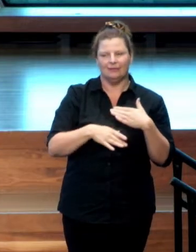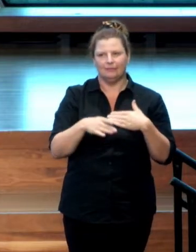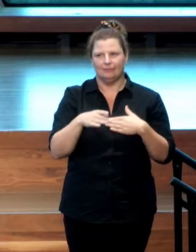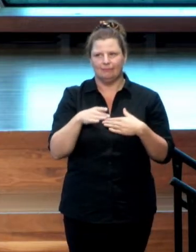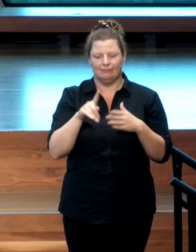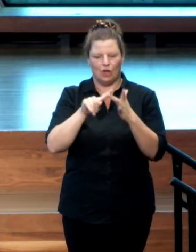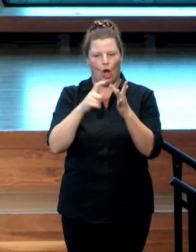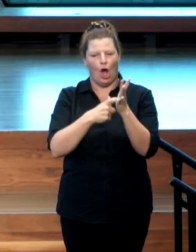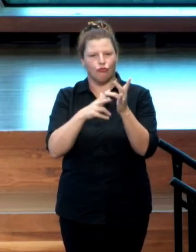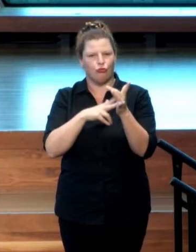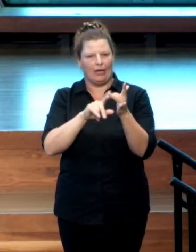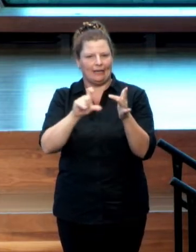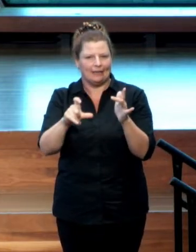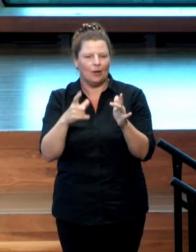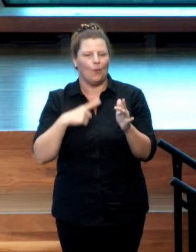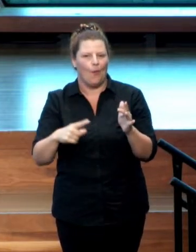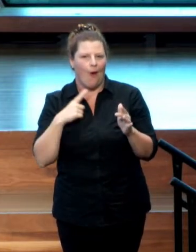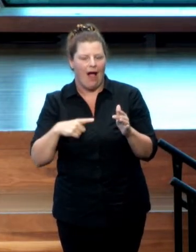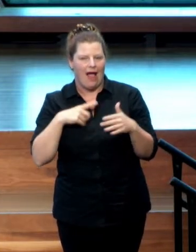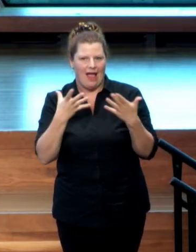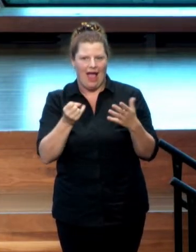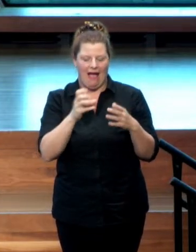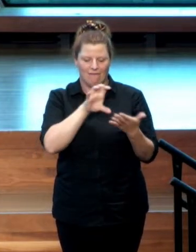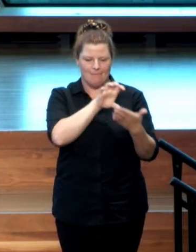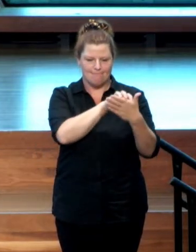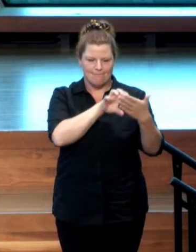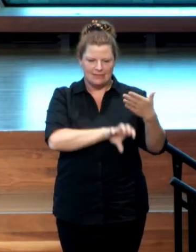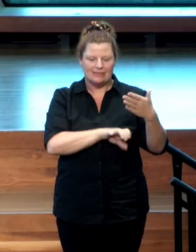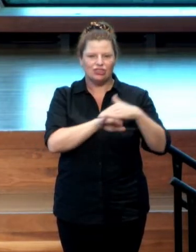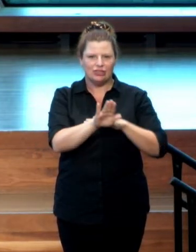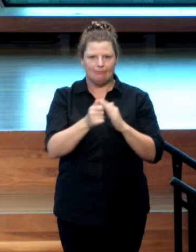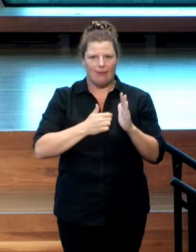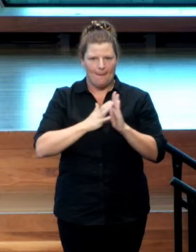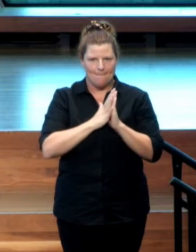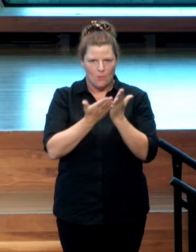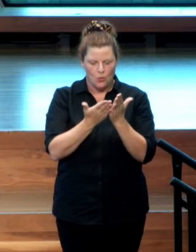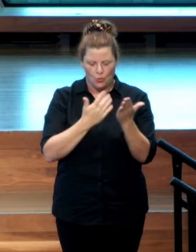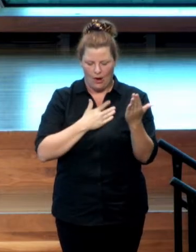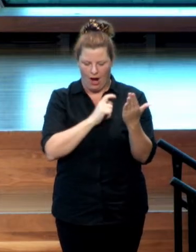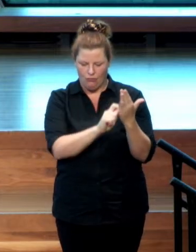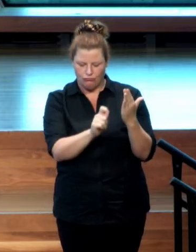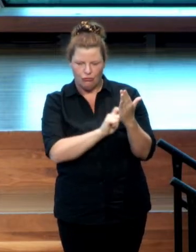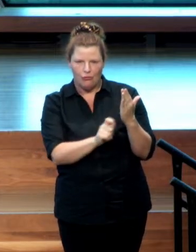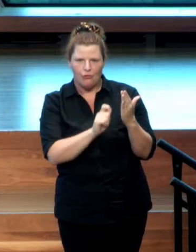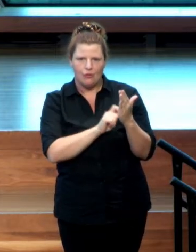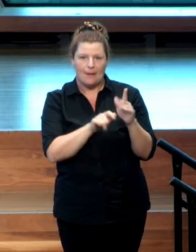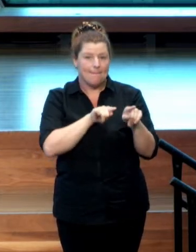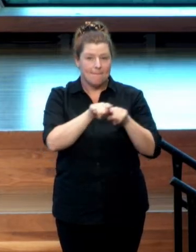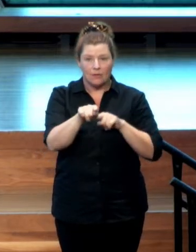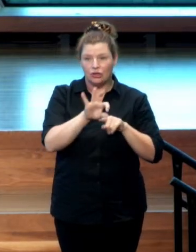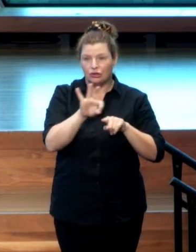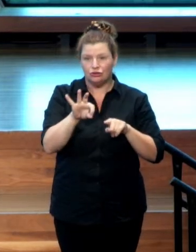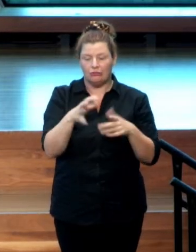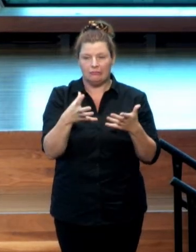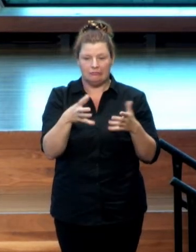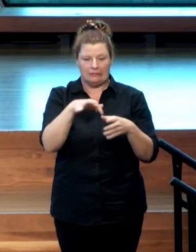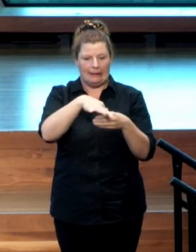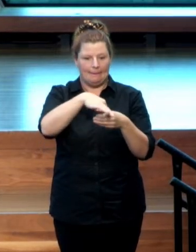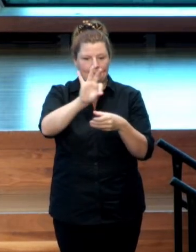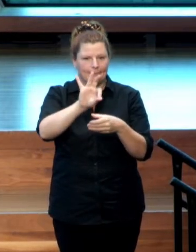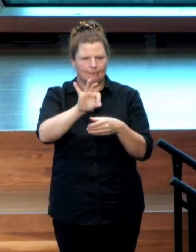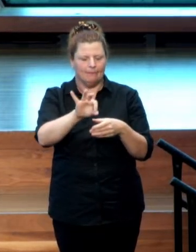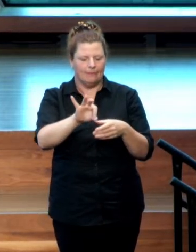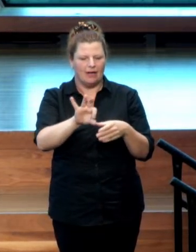win this prize, because there's a passage in Root and Branch where I write that most of us don't get pulled out of the